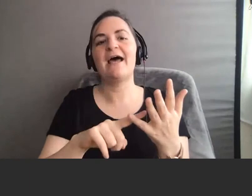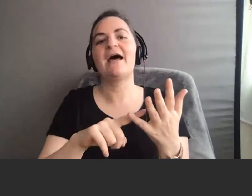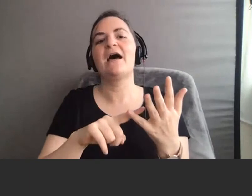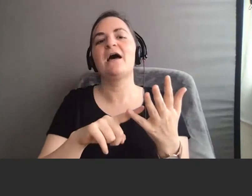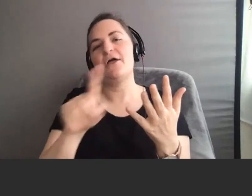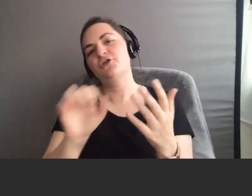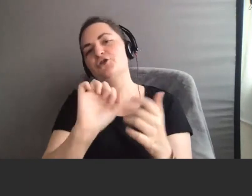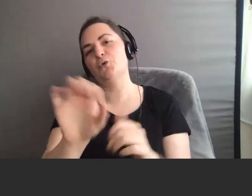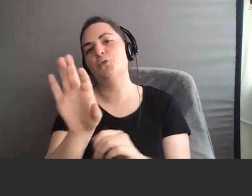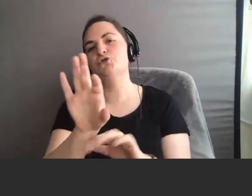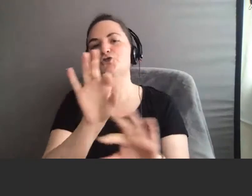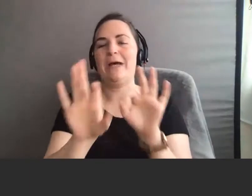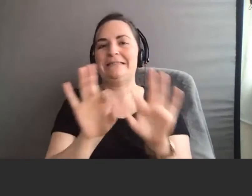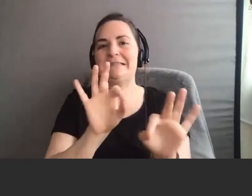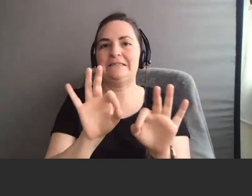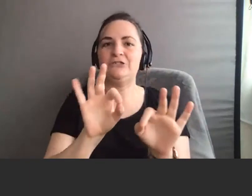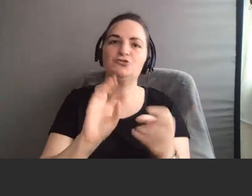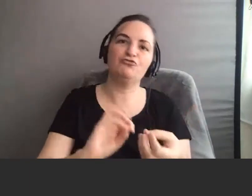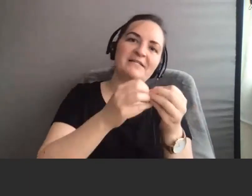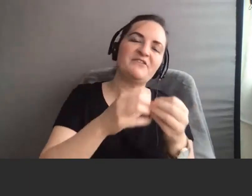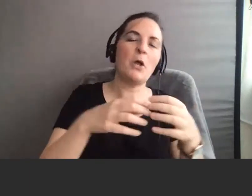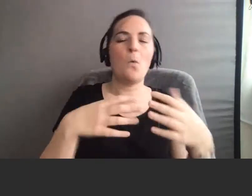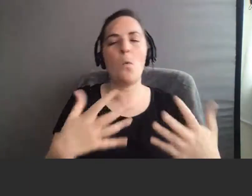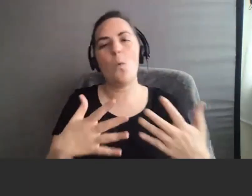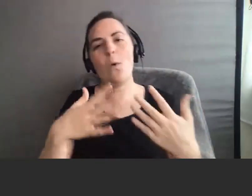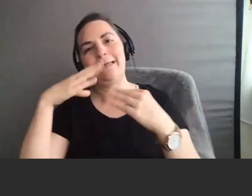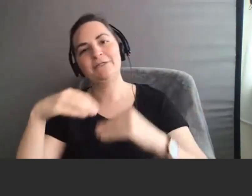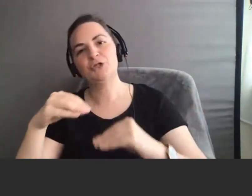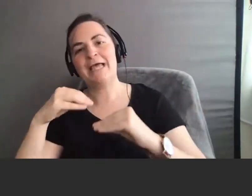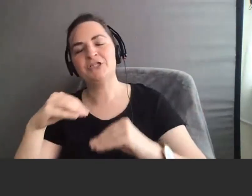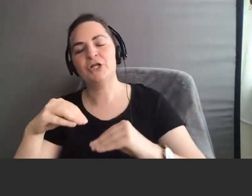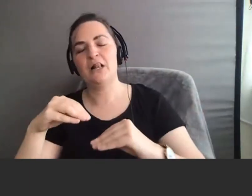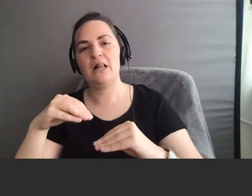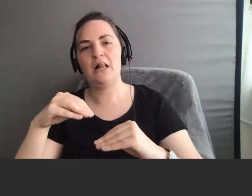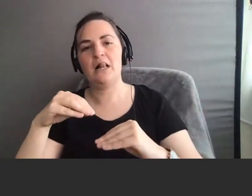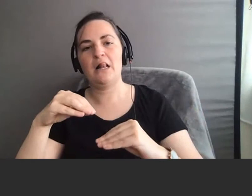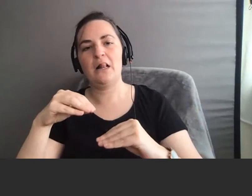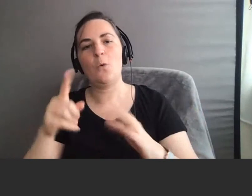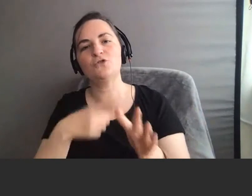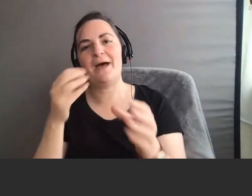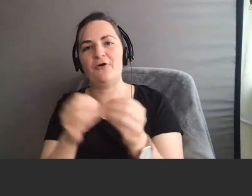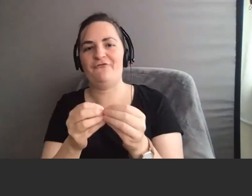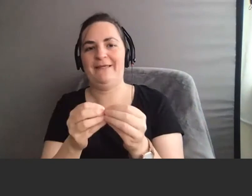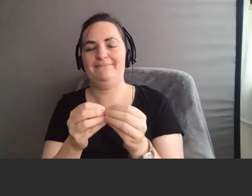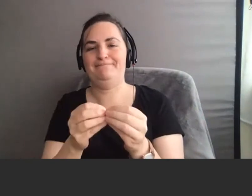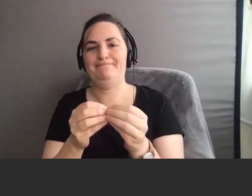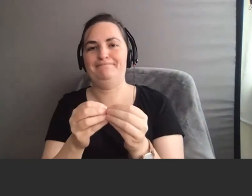the choice of either Creativity or Educational Autobiography.